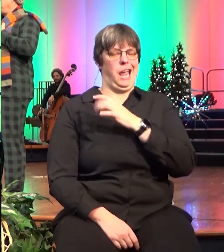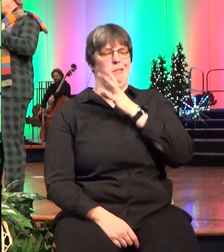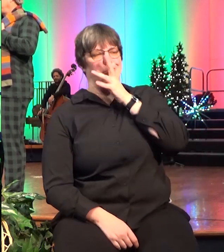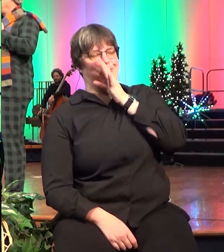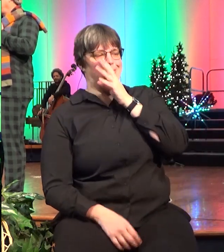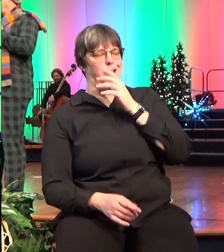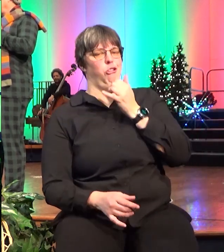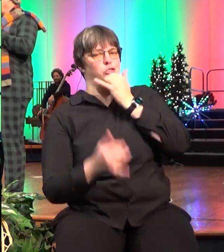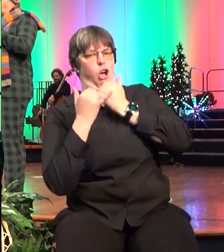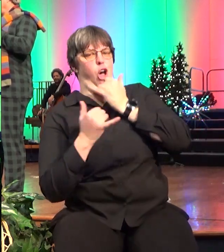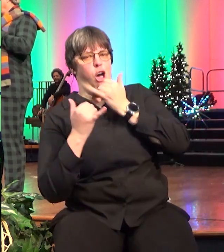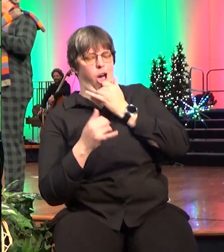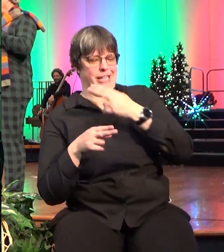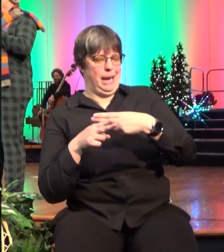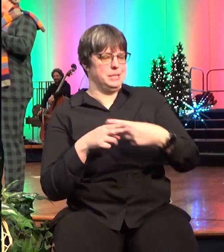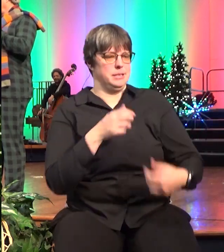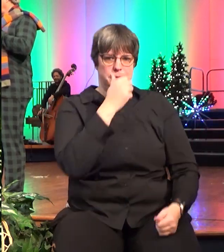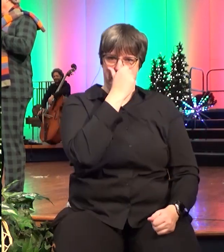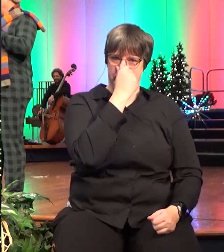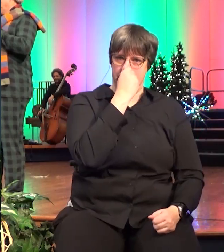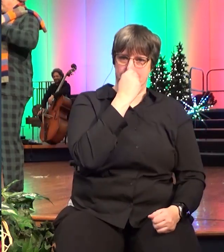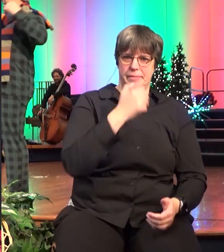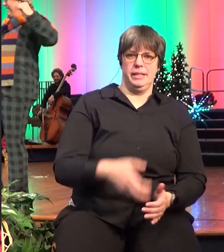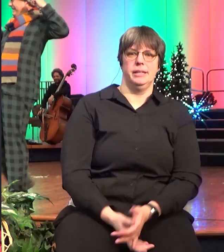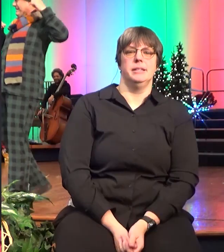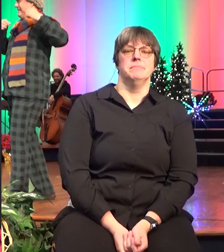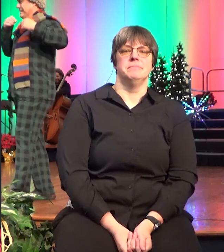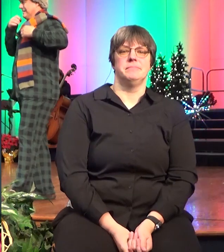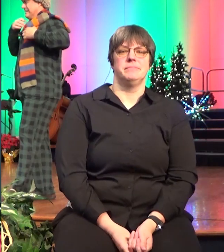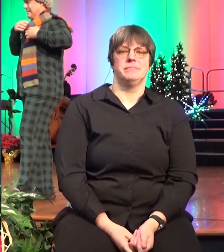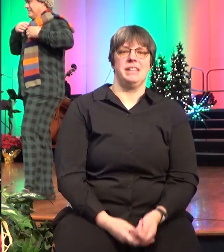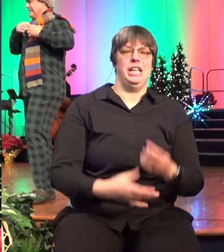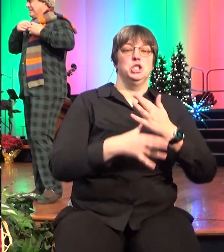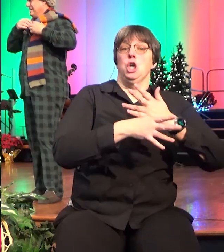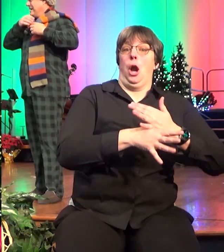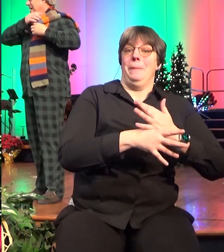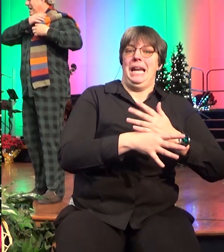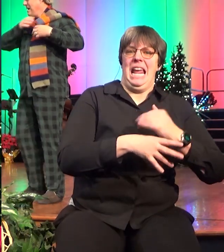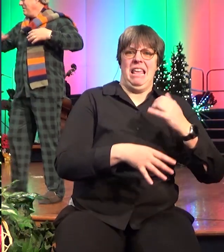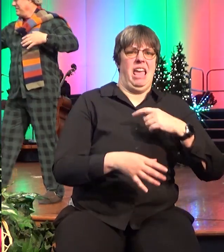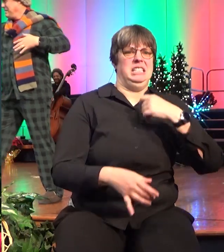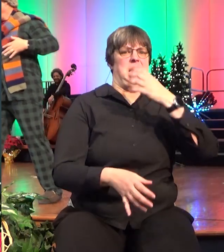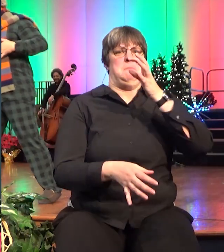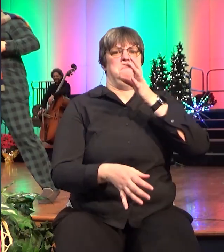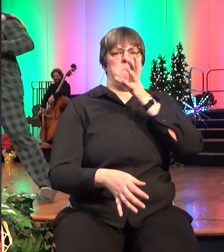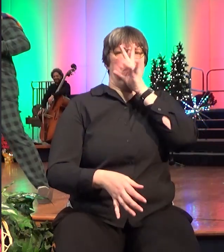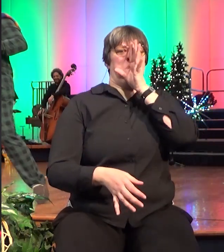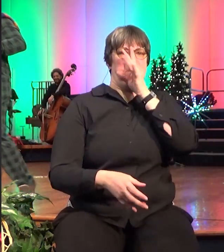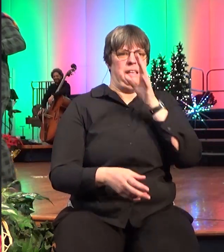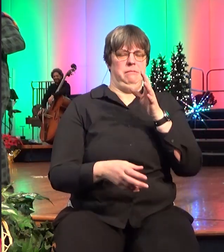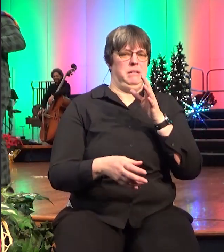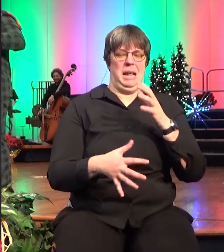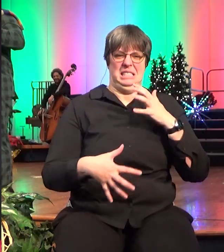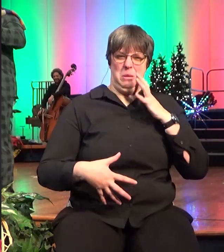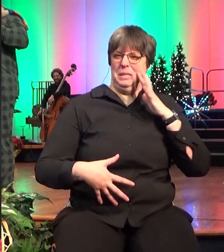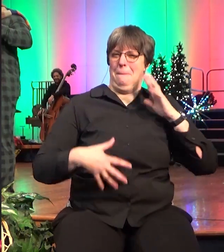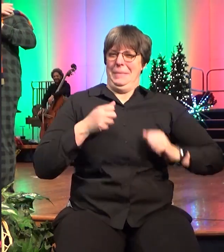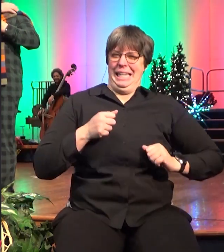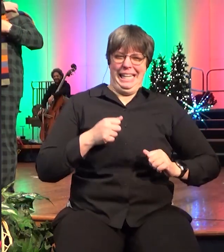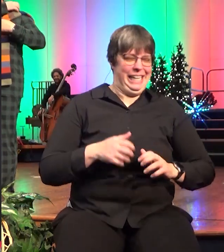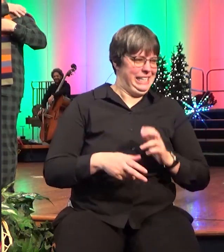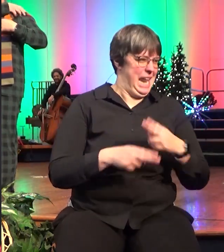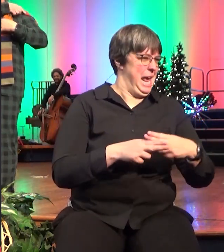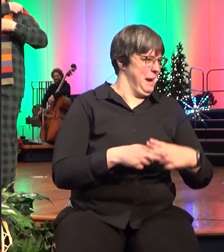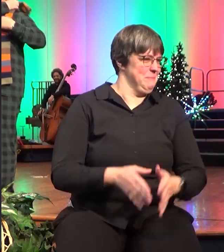And in Germany, they call him Weihnachtsmann. Wow. Thank you, Jill. Thank